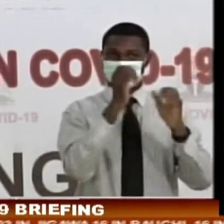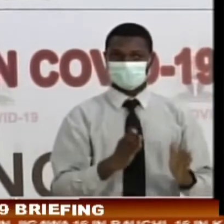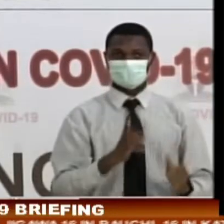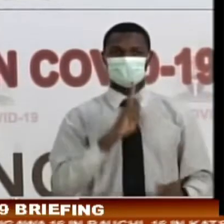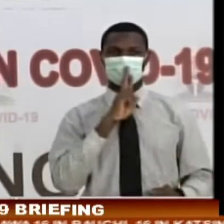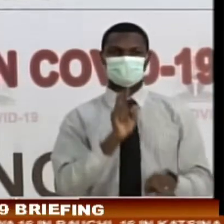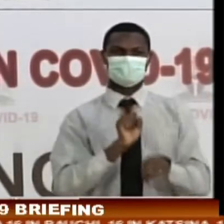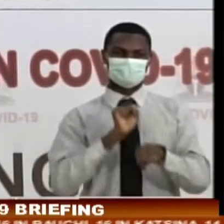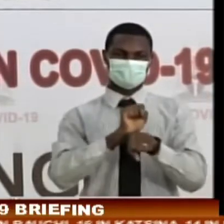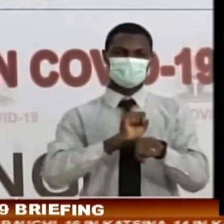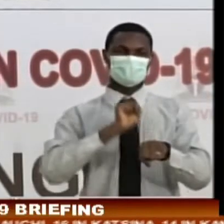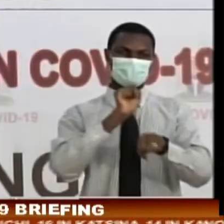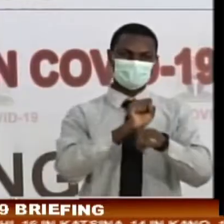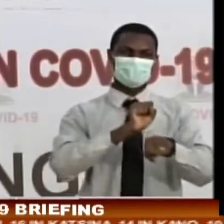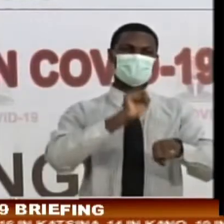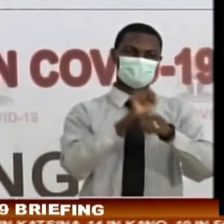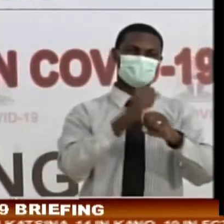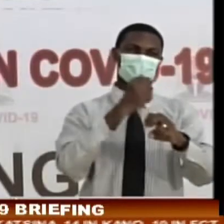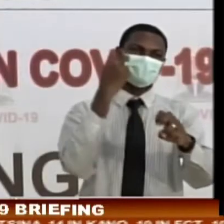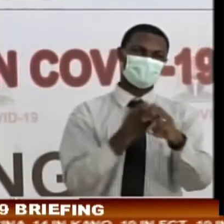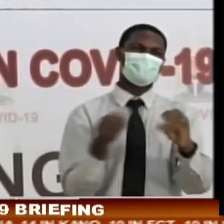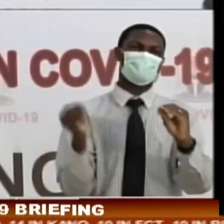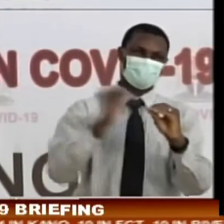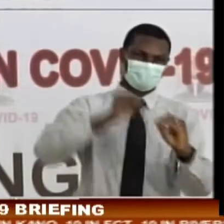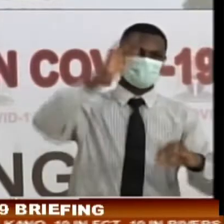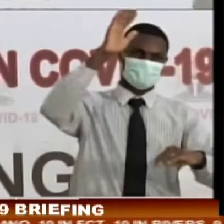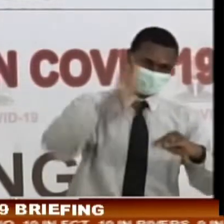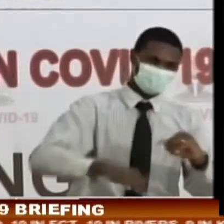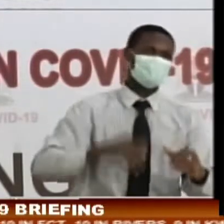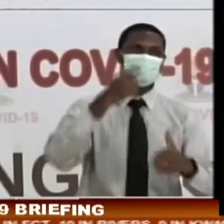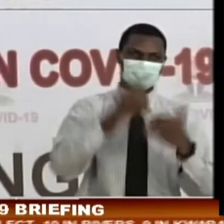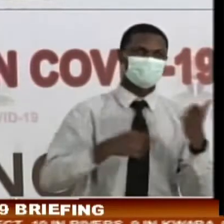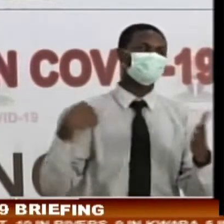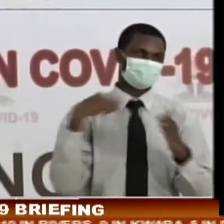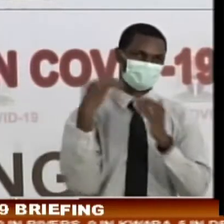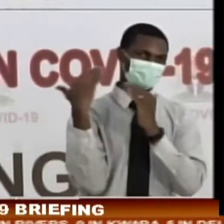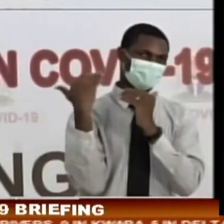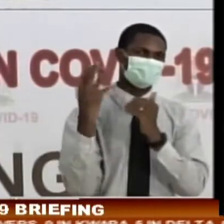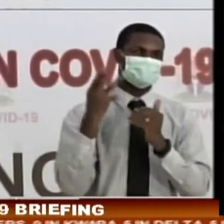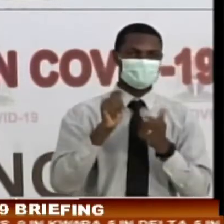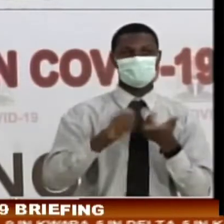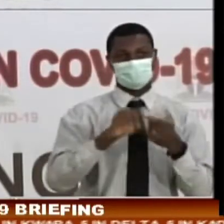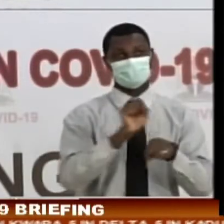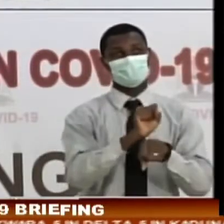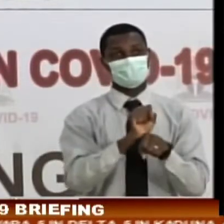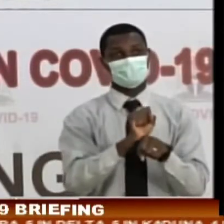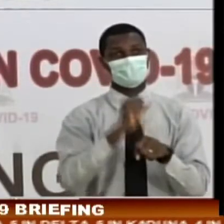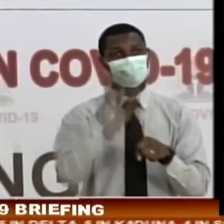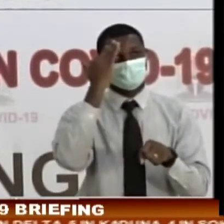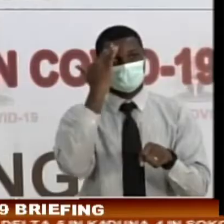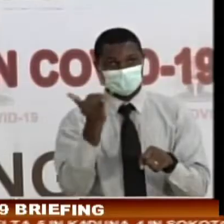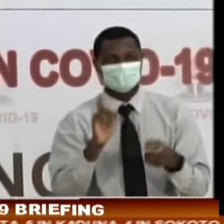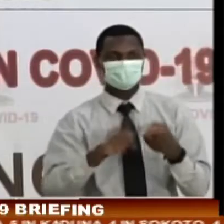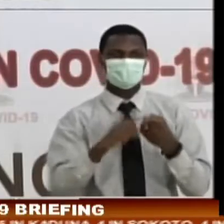all even beyond the Call of Duty to save lives